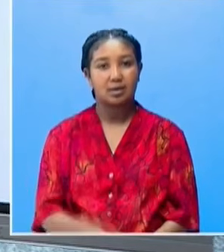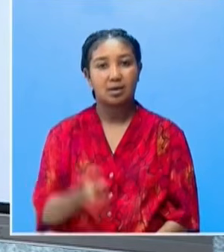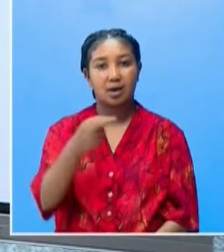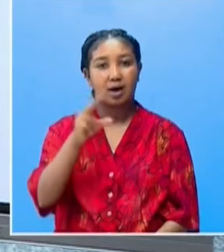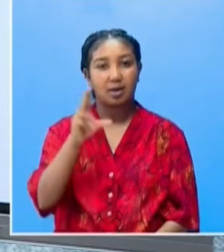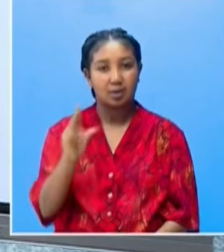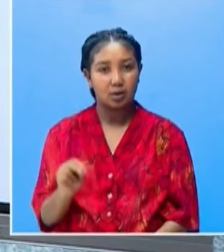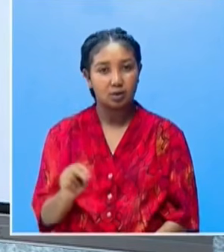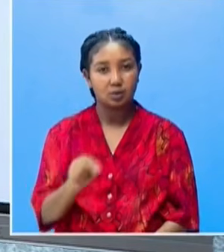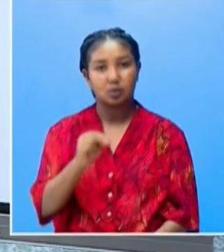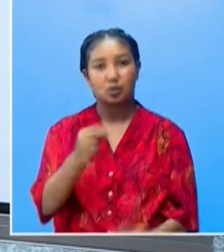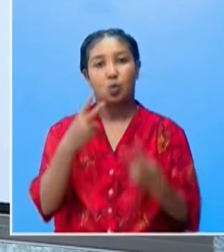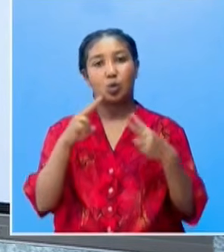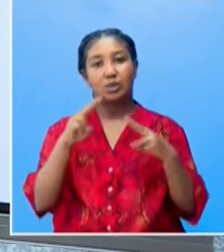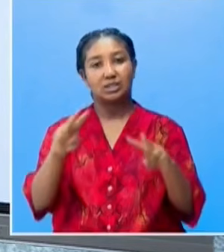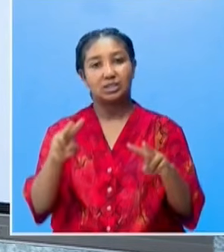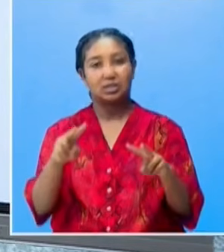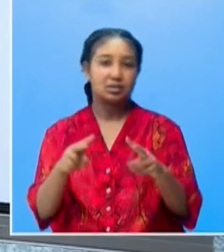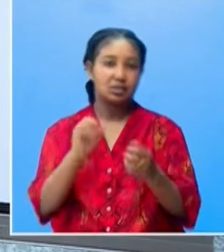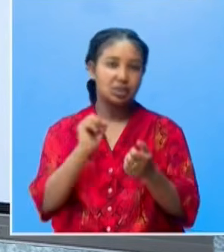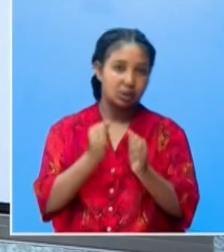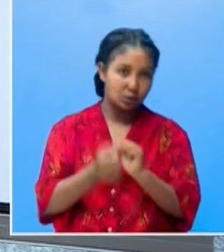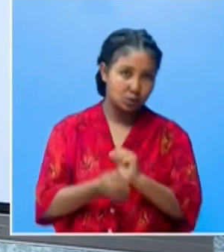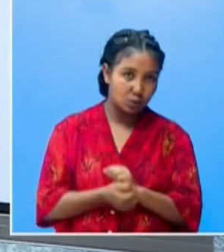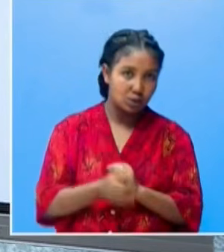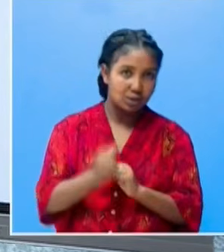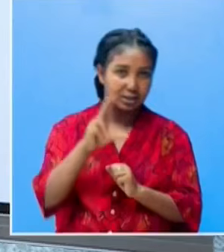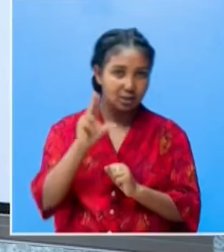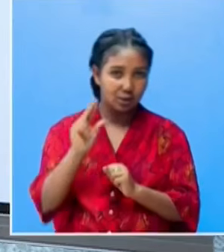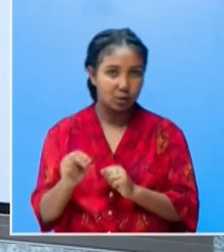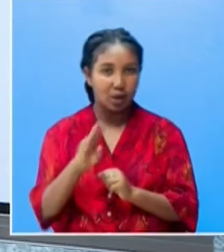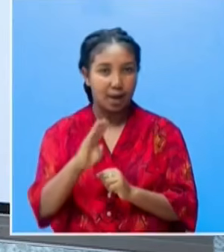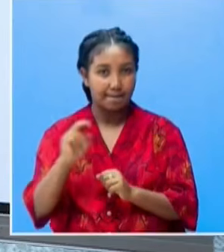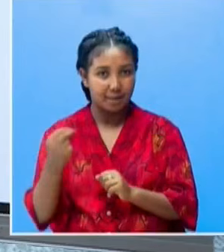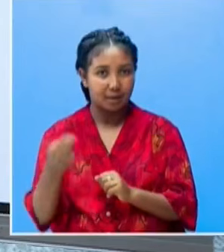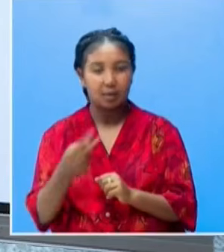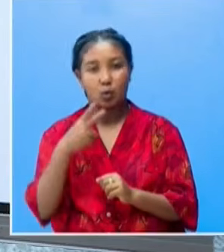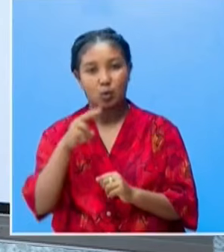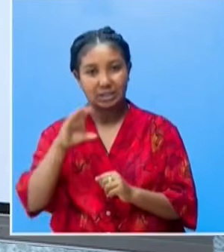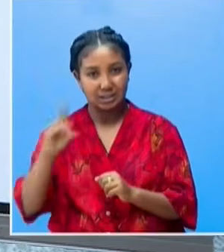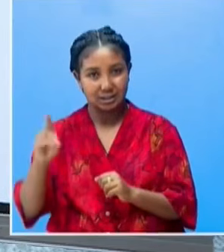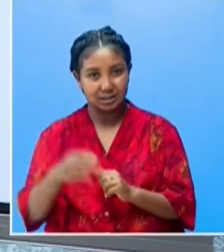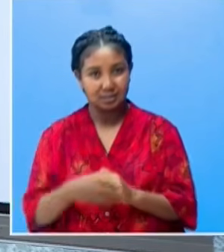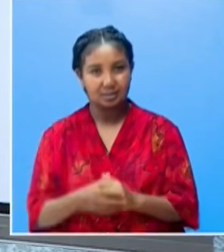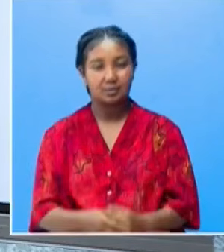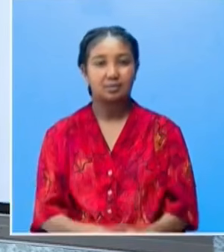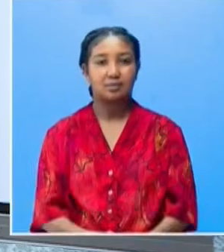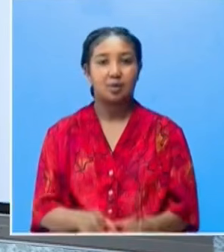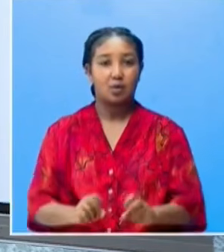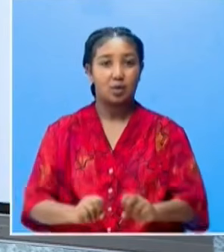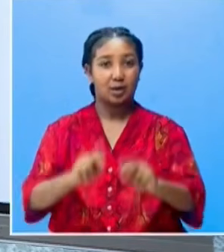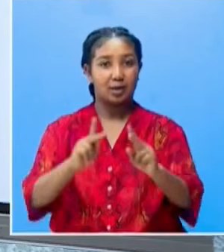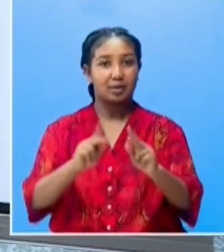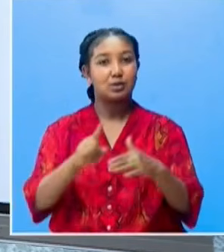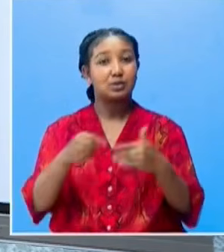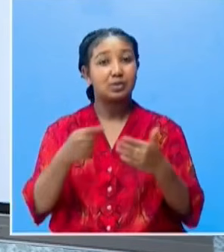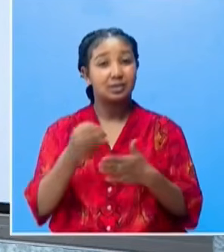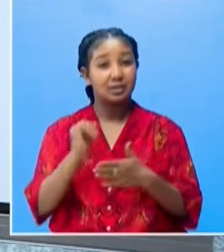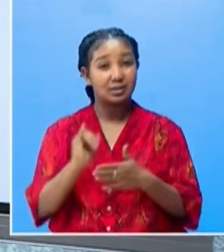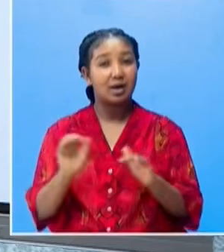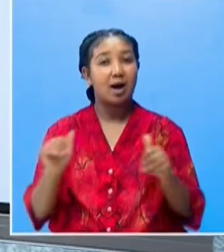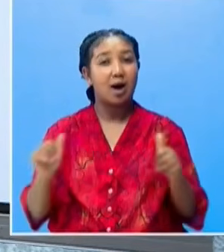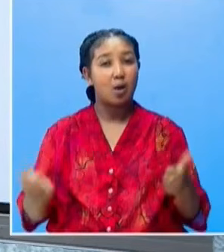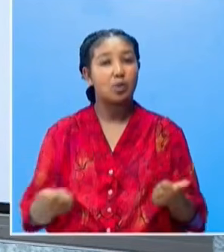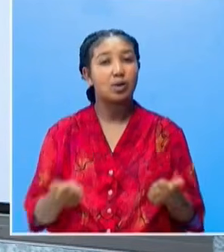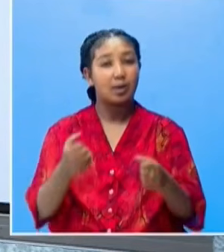not watching is changed into is not being watched. Okay? So this is how